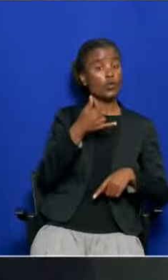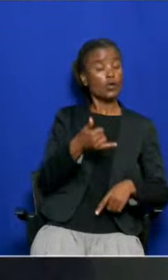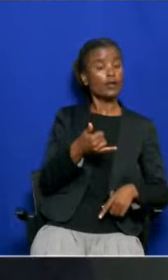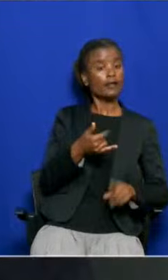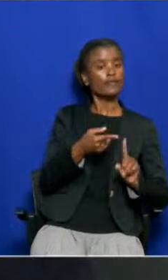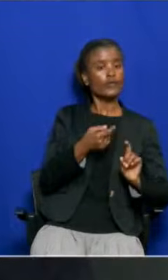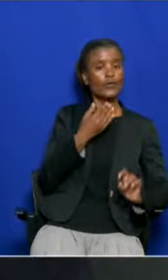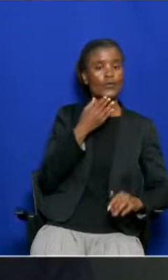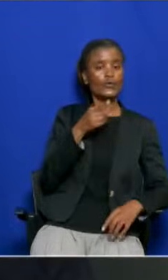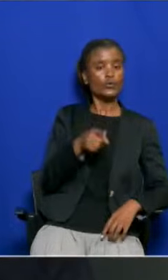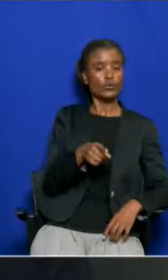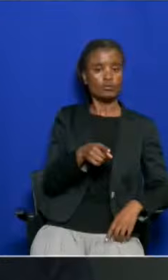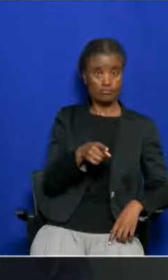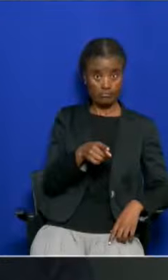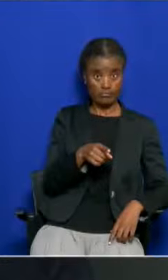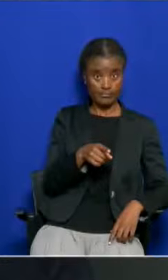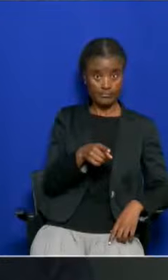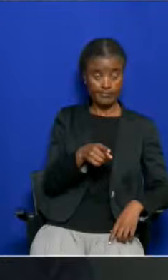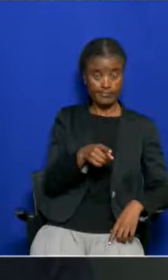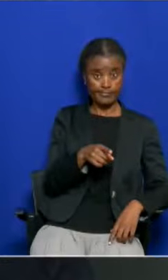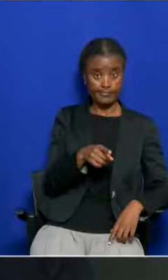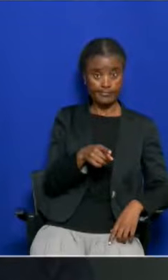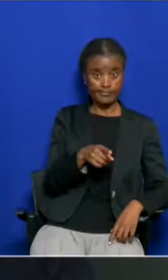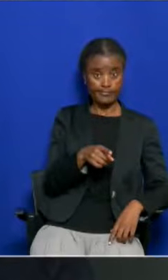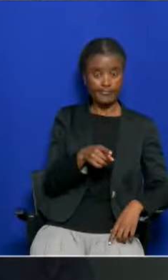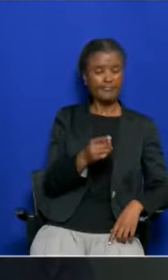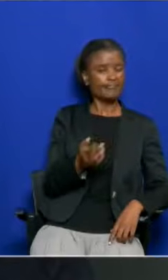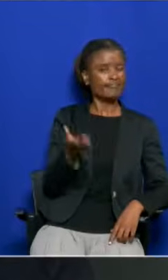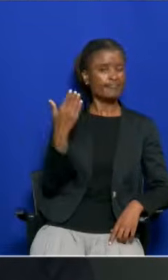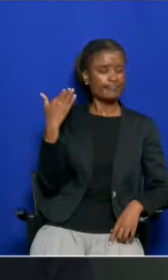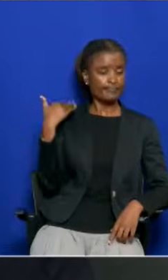comes way back on page